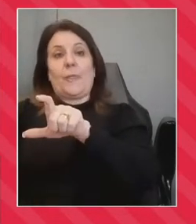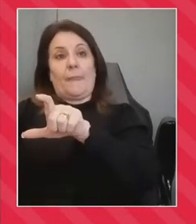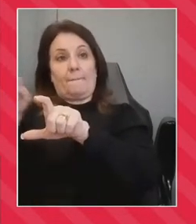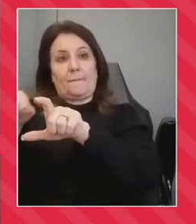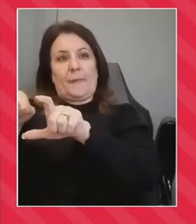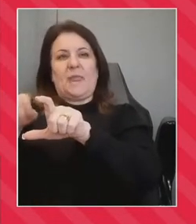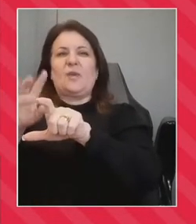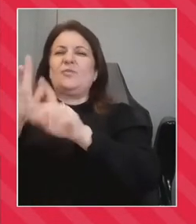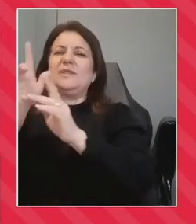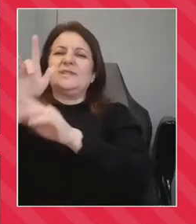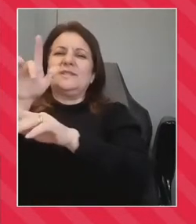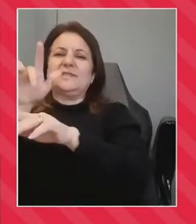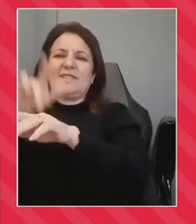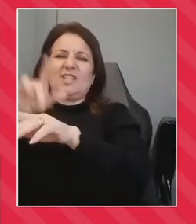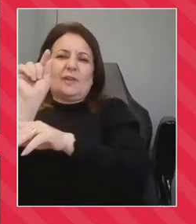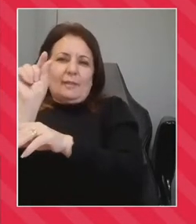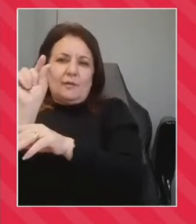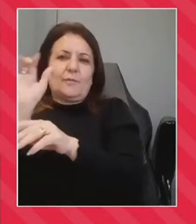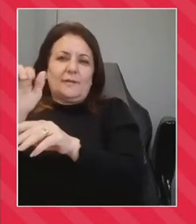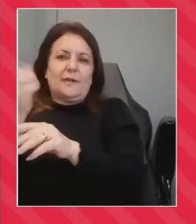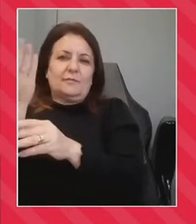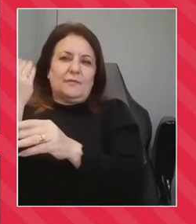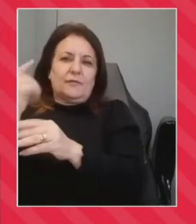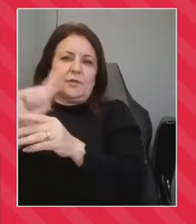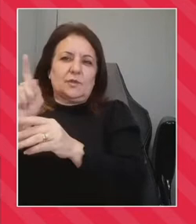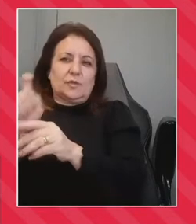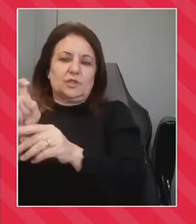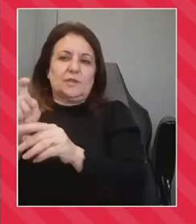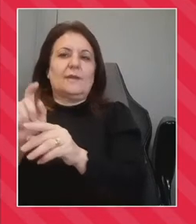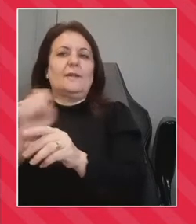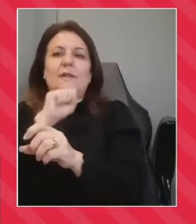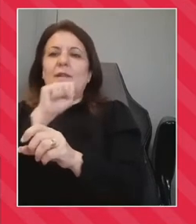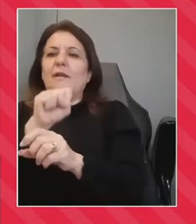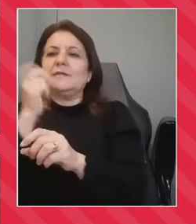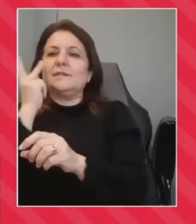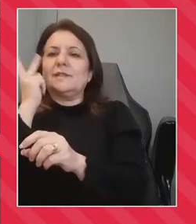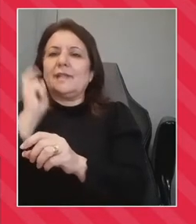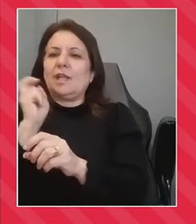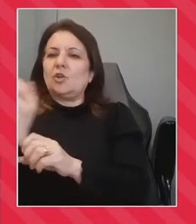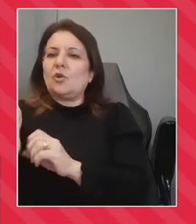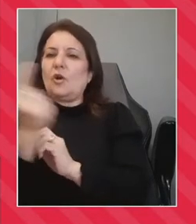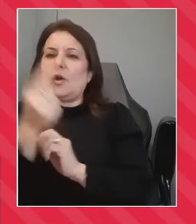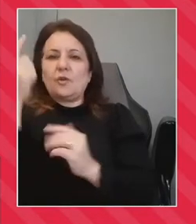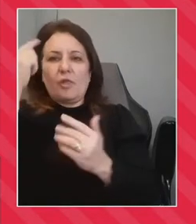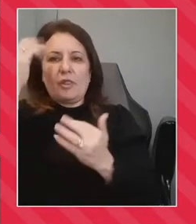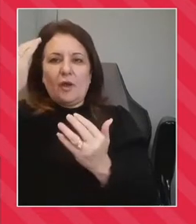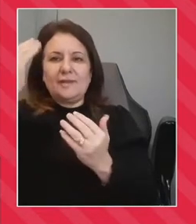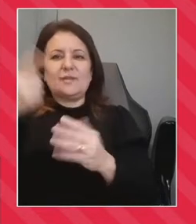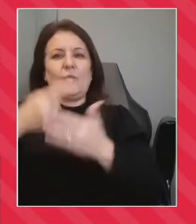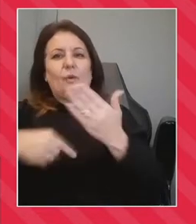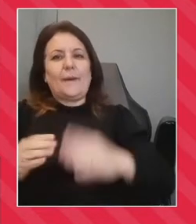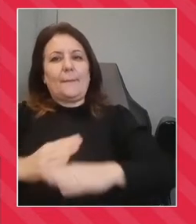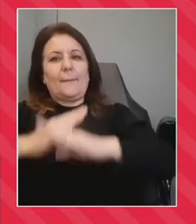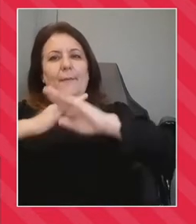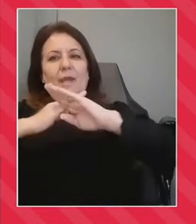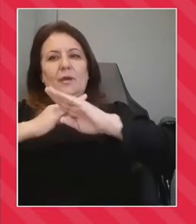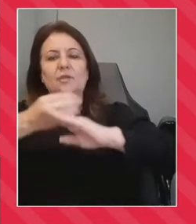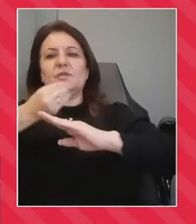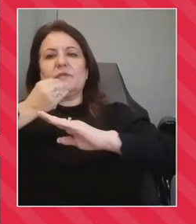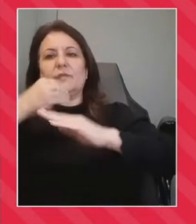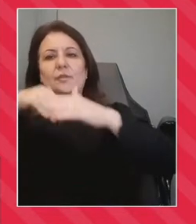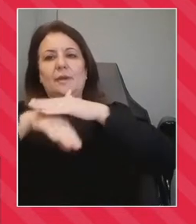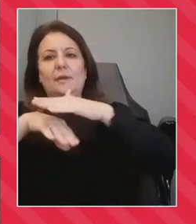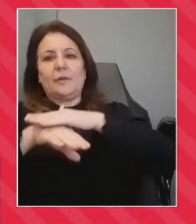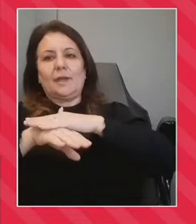on this in the initial question, but I'd love to hear each of your thoughts on some of the barriers to food equity and how communities